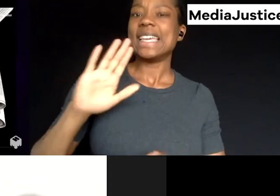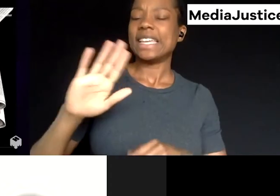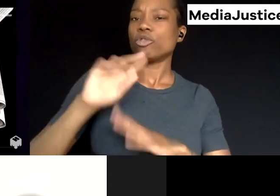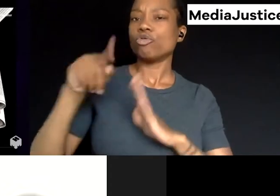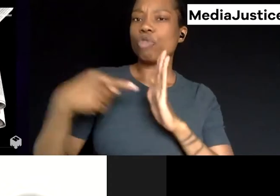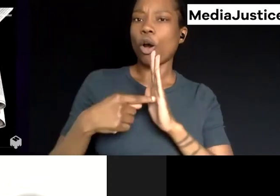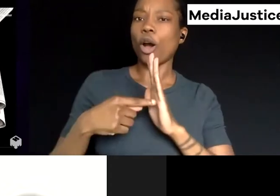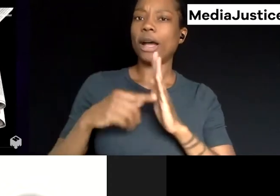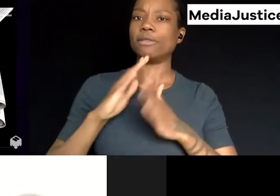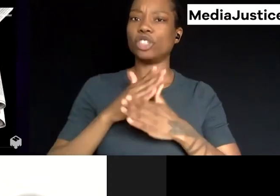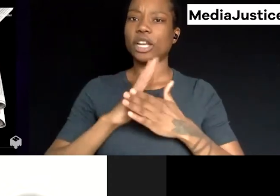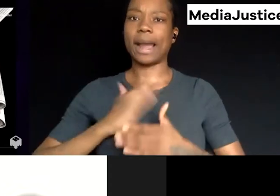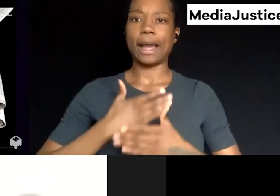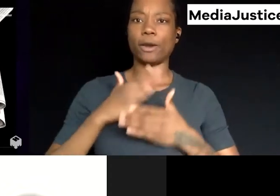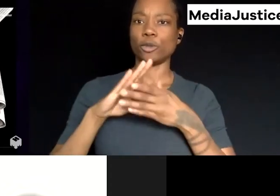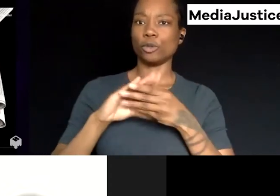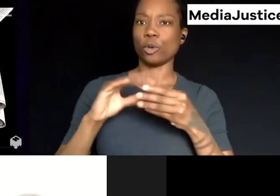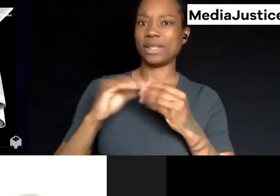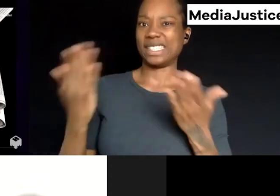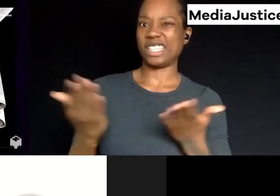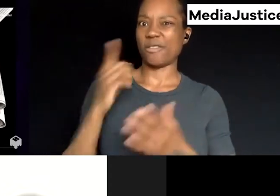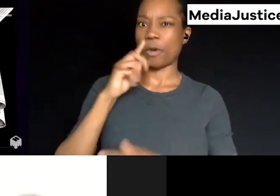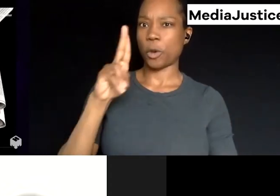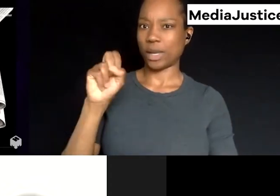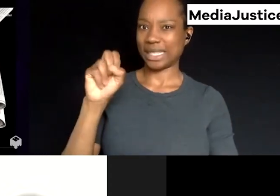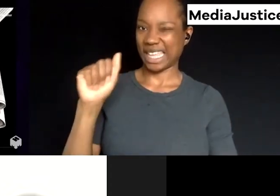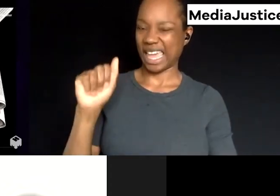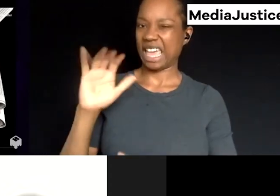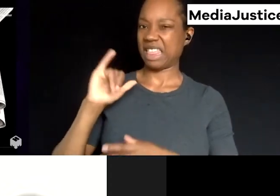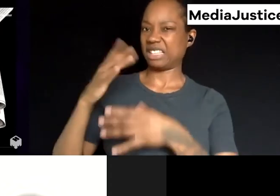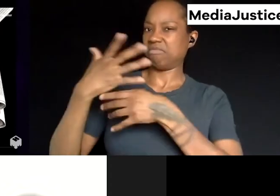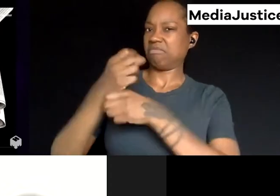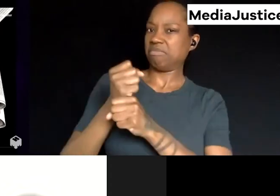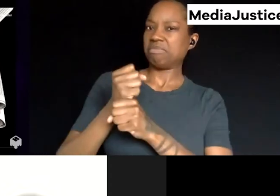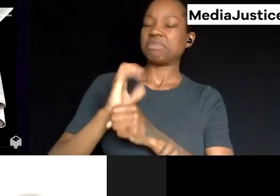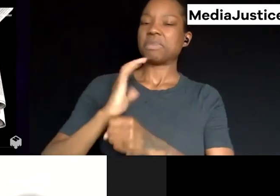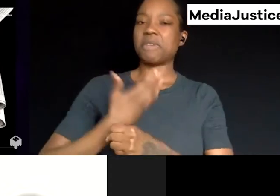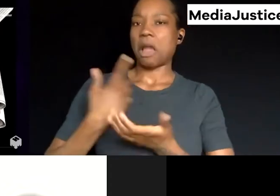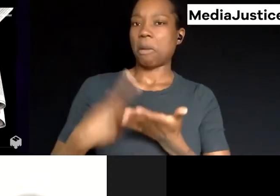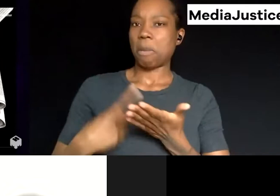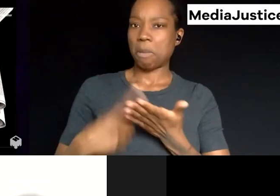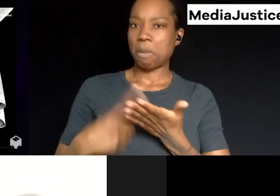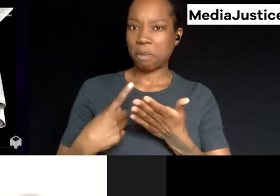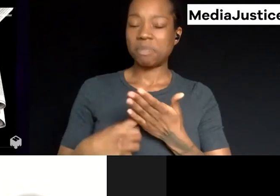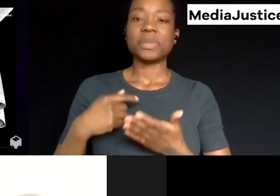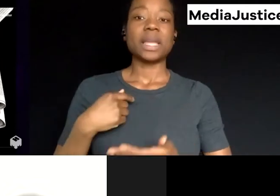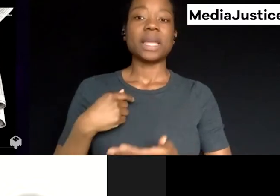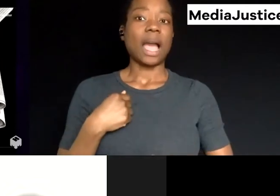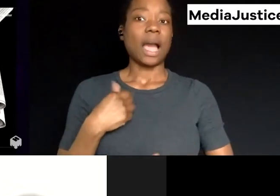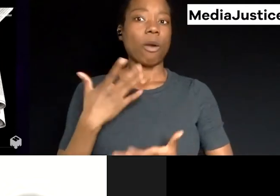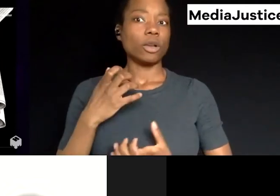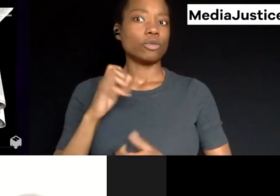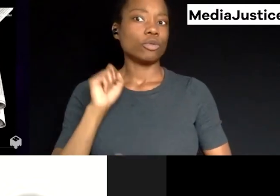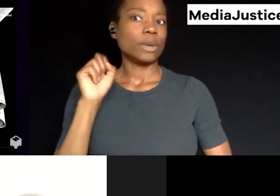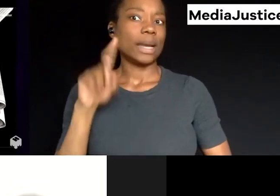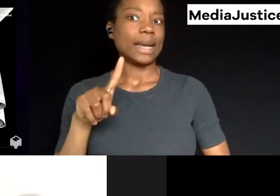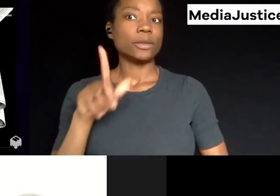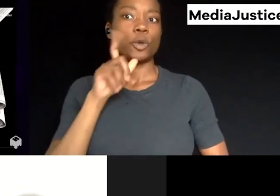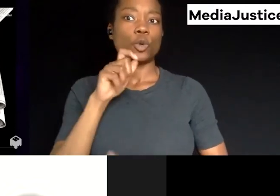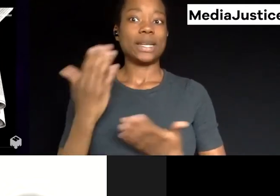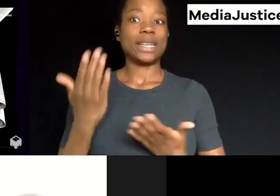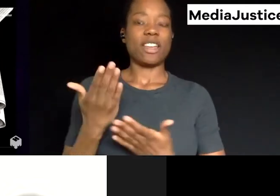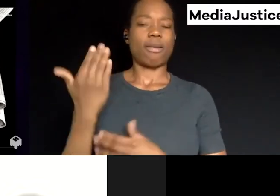So that's a lot of what we covered. And in a bit, I'll actually ask folks, for those of you that were here last time, to share a little bit